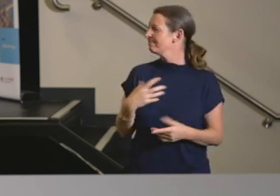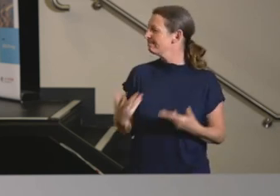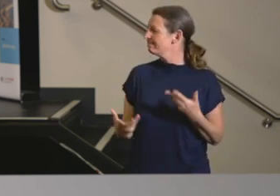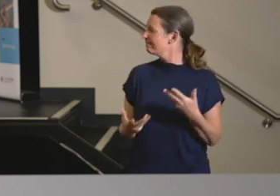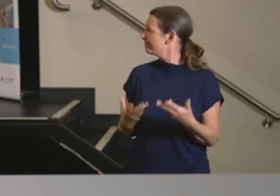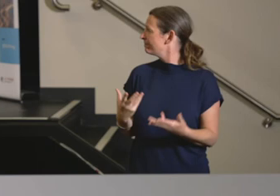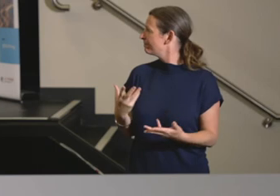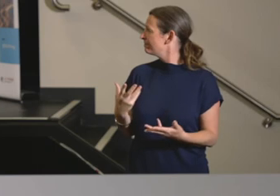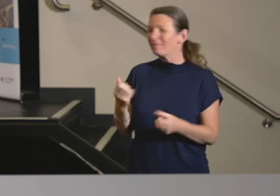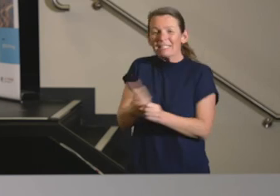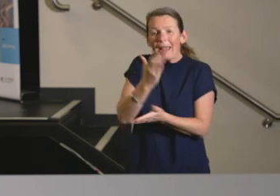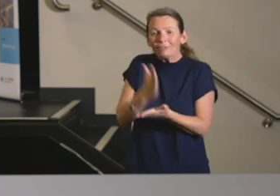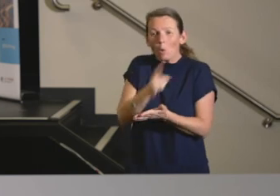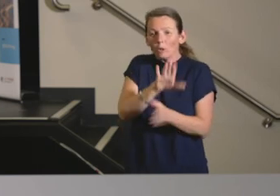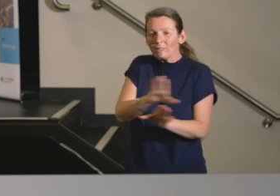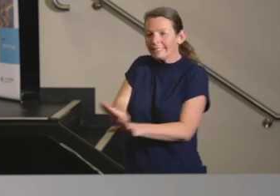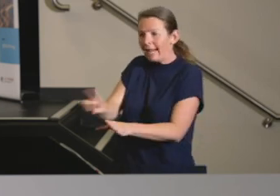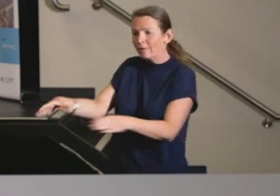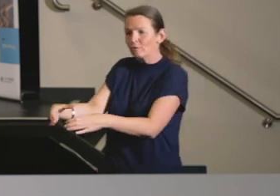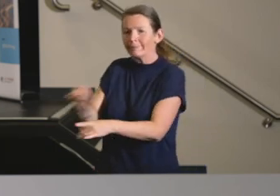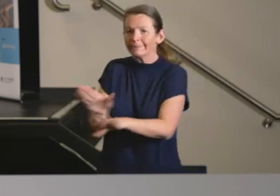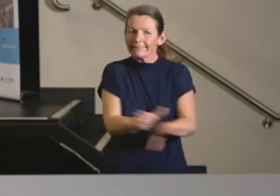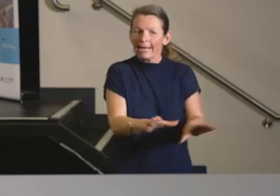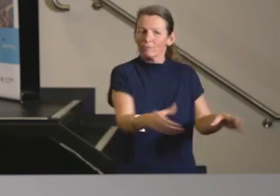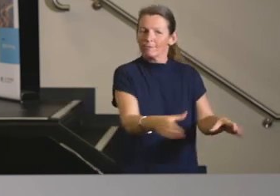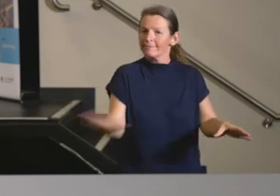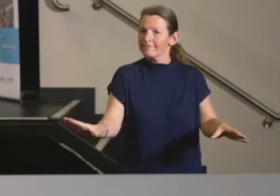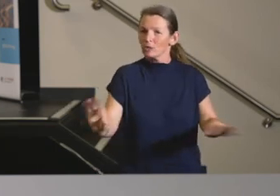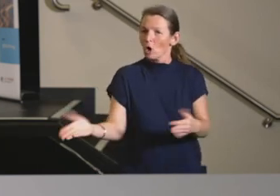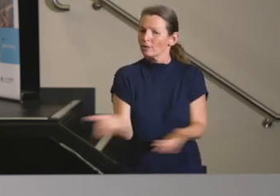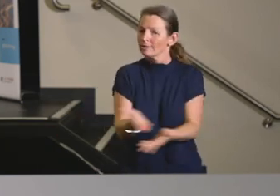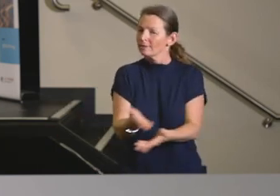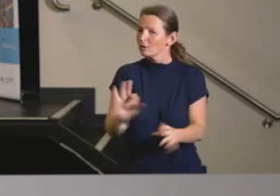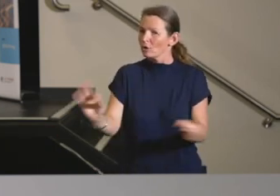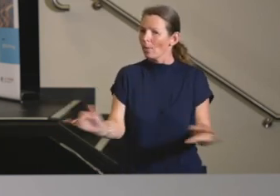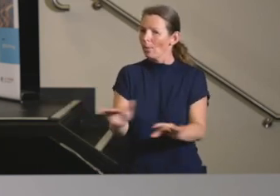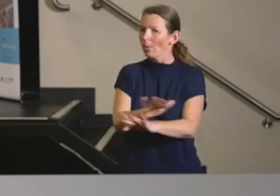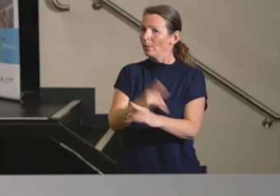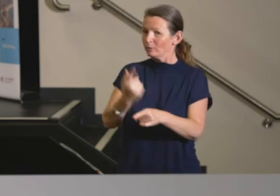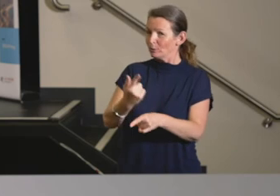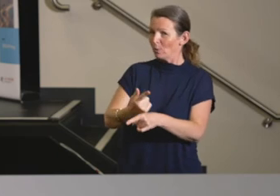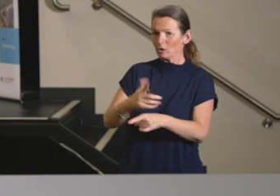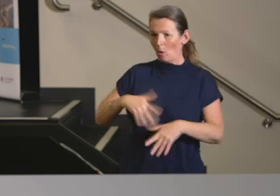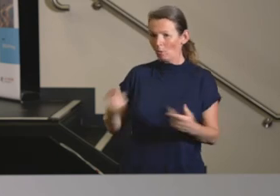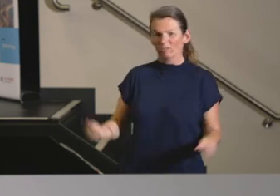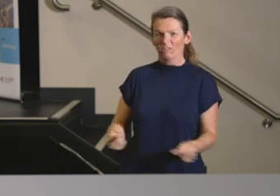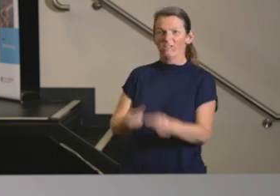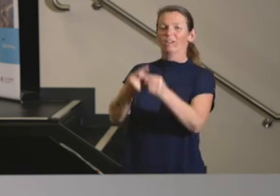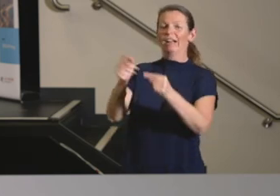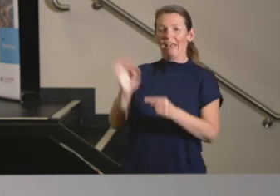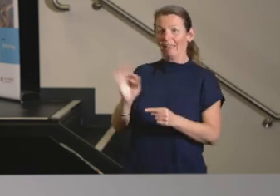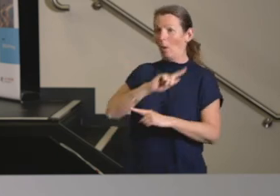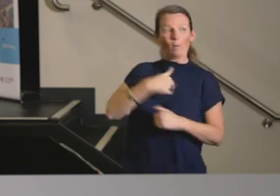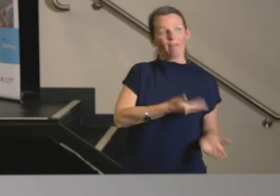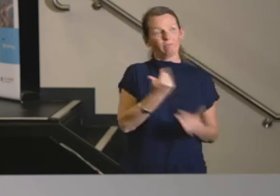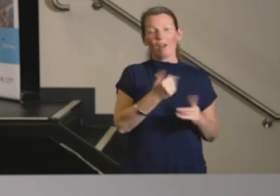to ensure that we're kept in this box where we can't lead ourselves or our leaders or our countries are just filled with conflict and we need Australia to come in